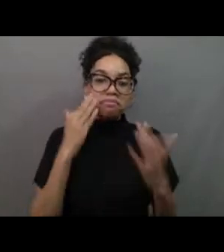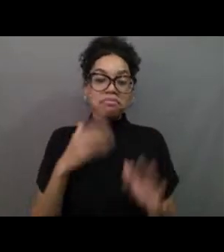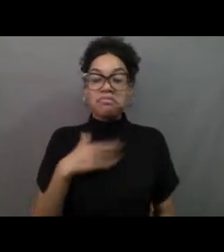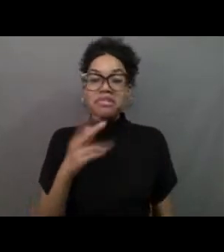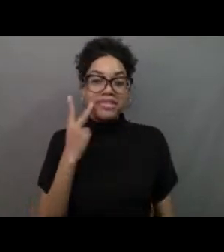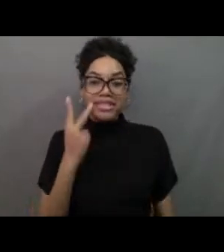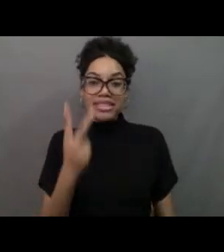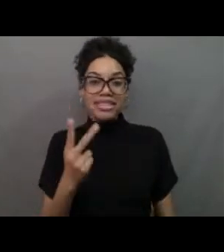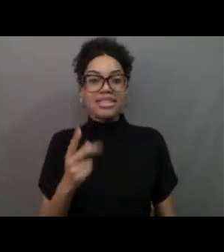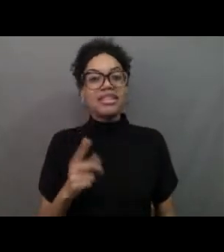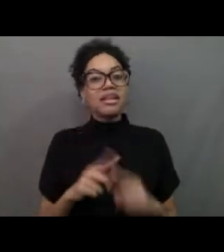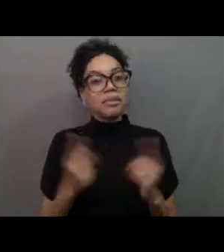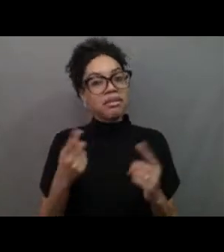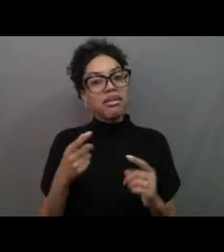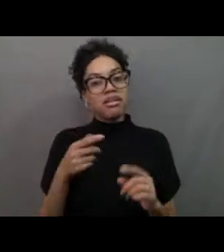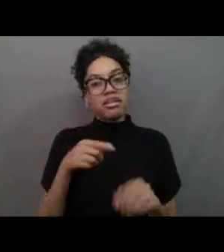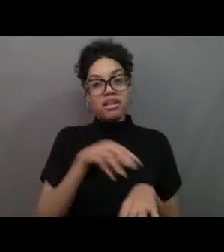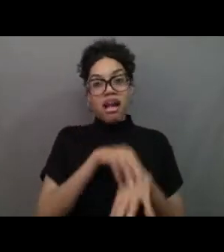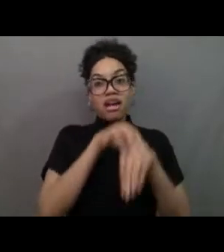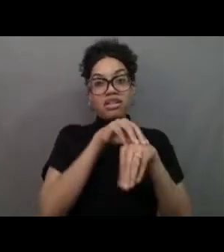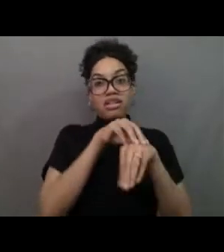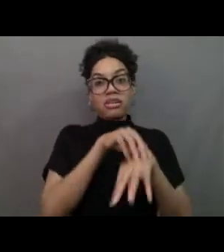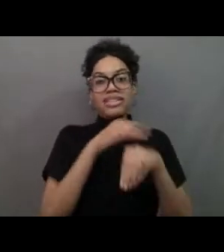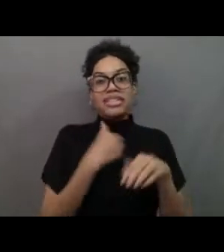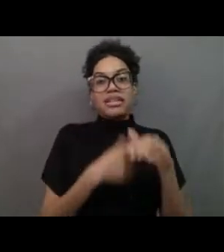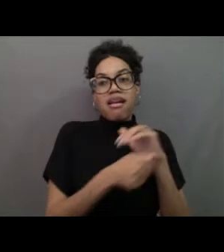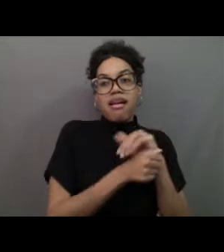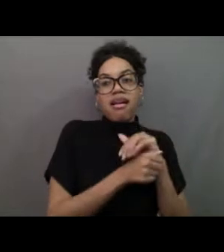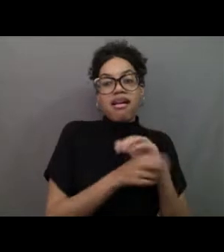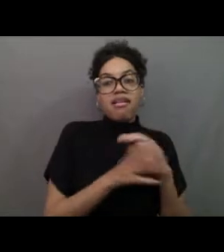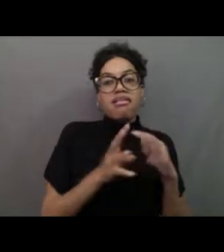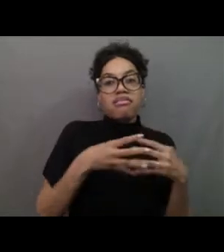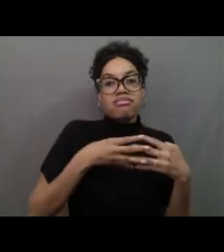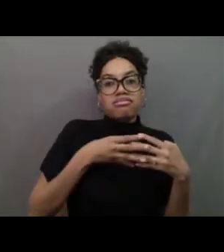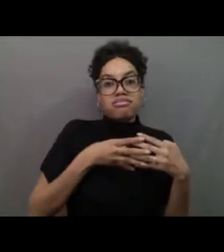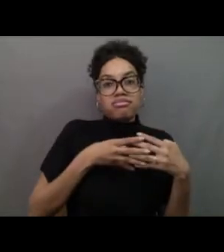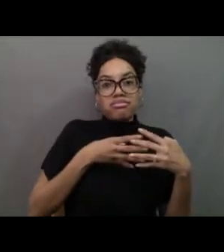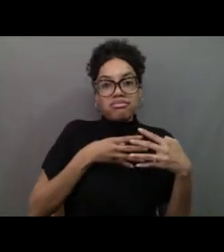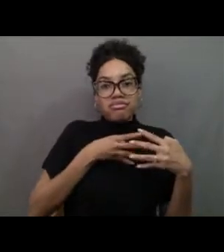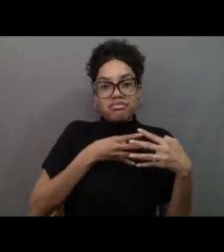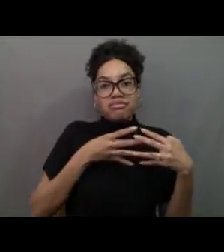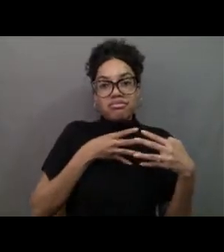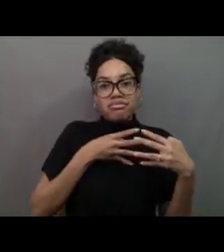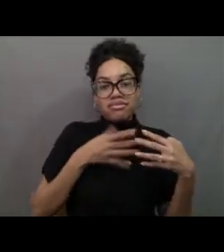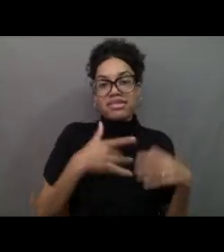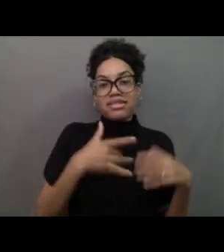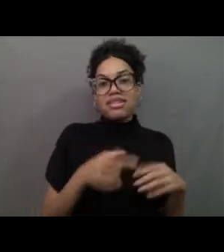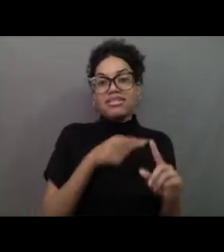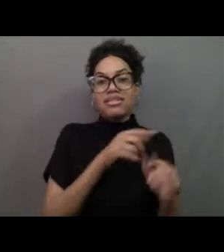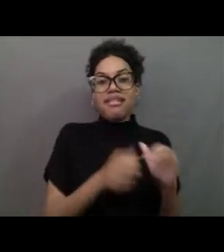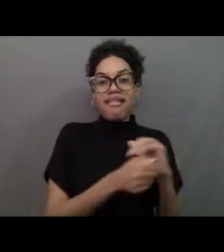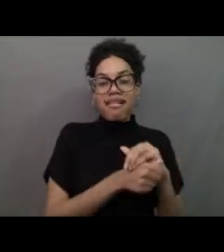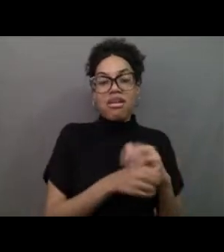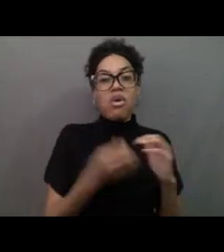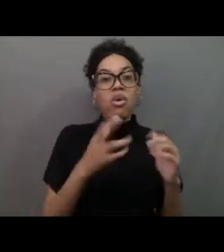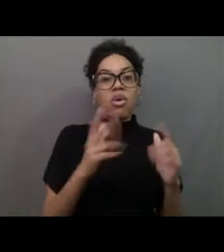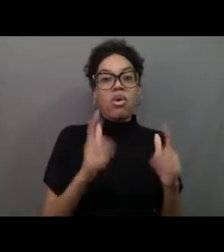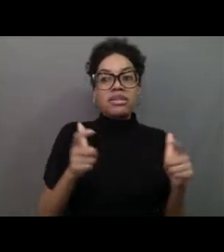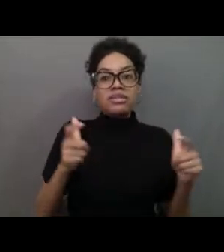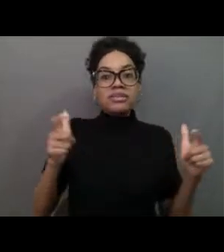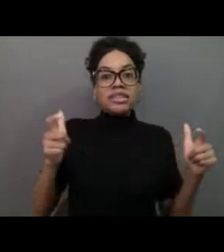that's why they use camouflage. Whenever they're out in the open, they try to blend in as much as possible or present themselves as bigger than they really are as a method